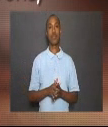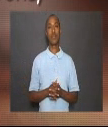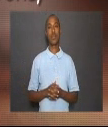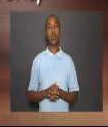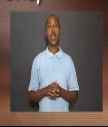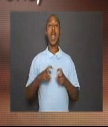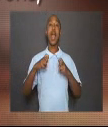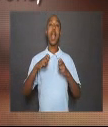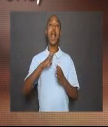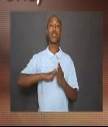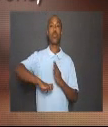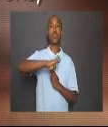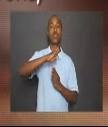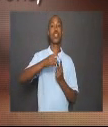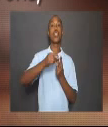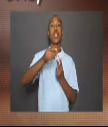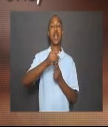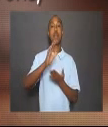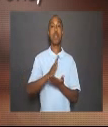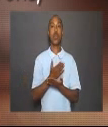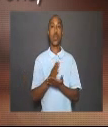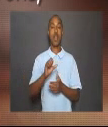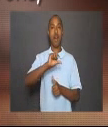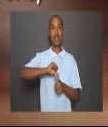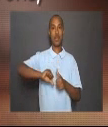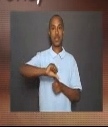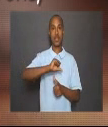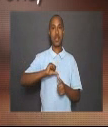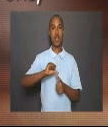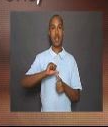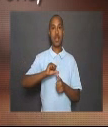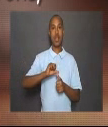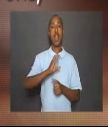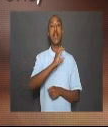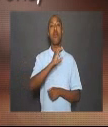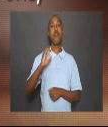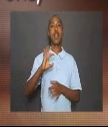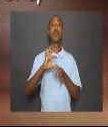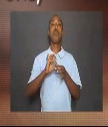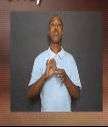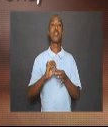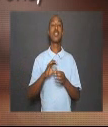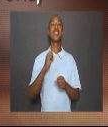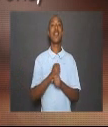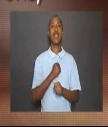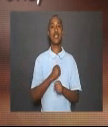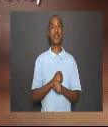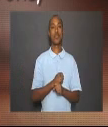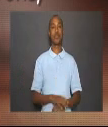When electrons are shared between atoms, a covalent bond is created.